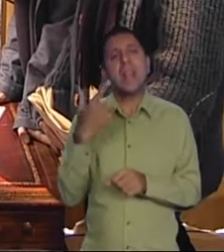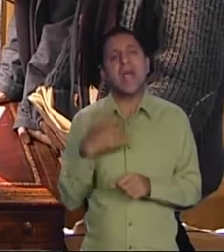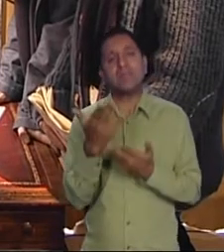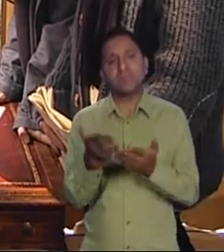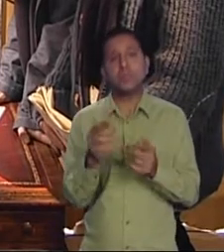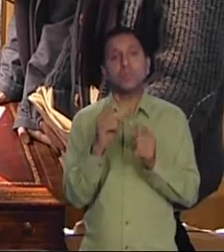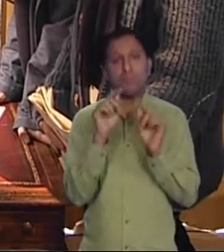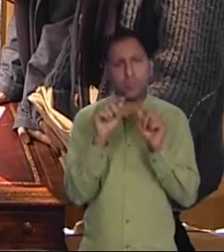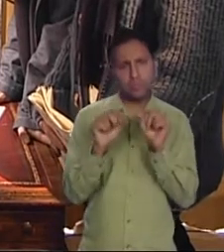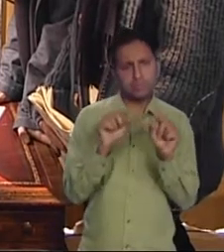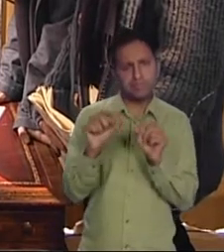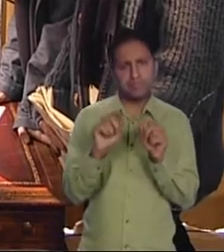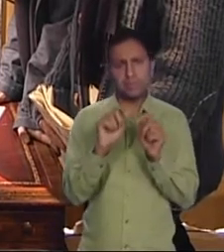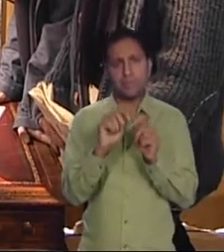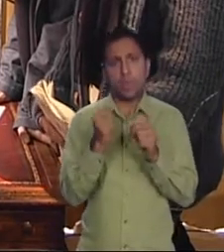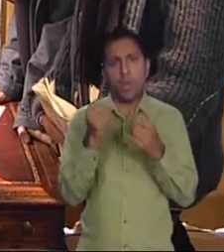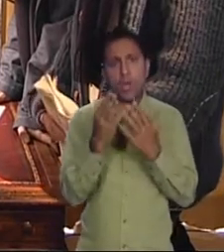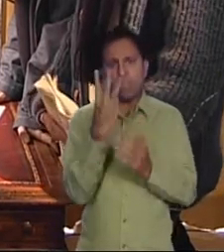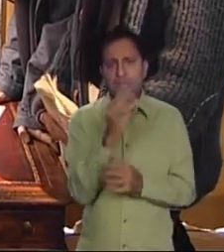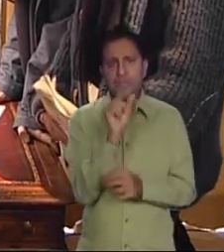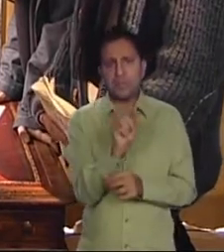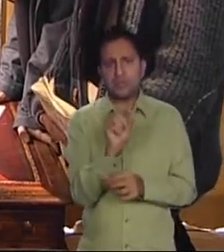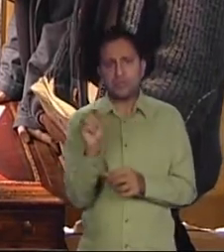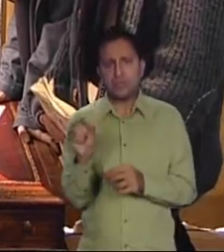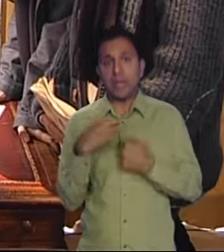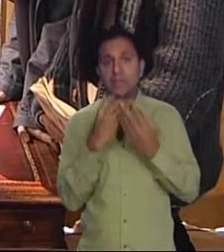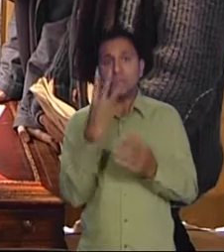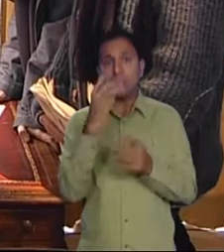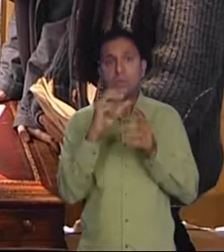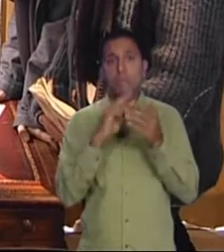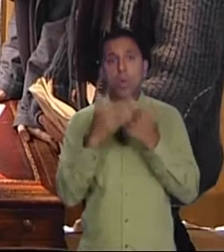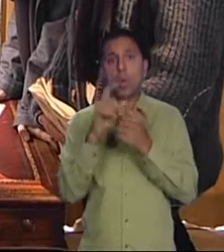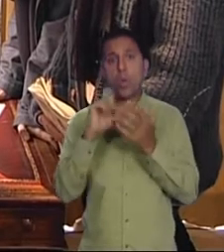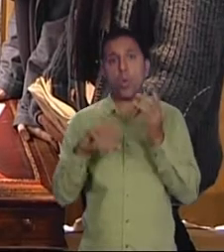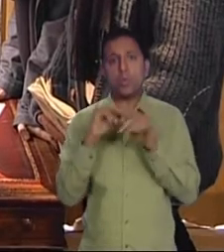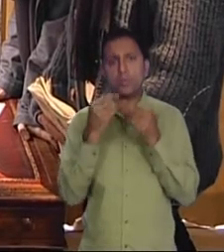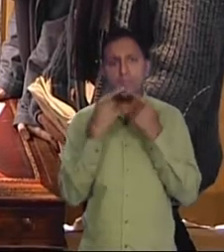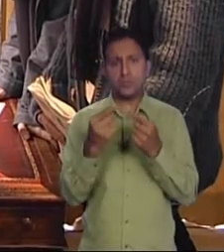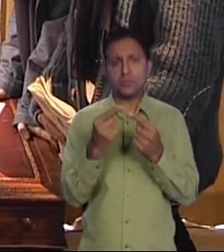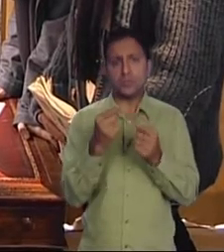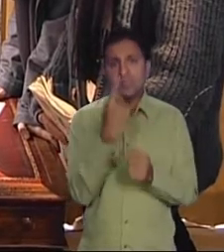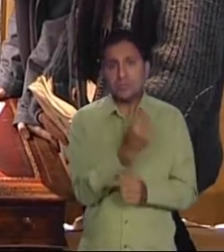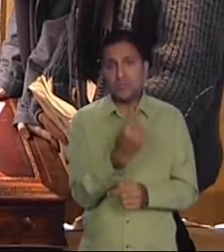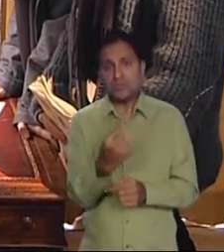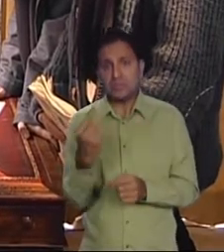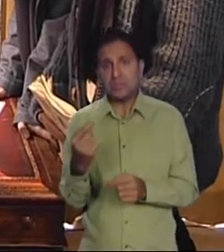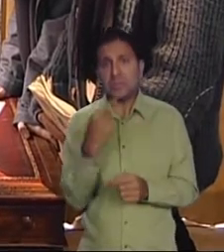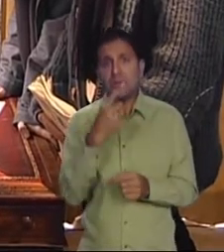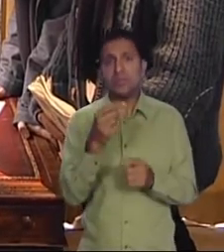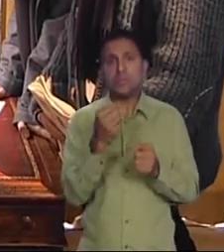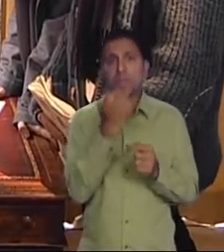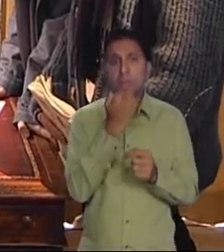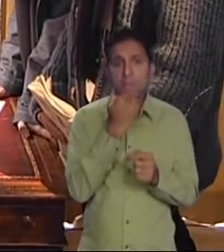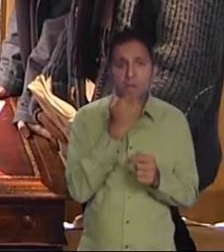coded messages. Each time you crack one of those coded messages, it'll tell you the number for each of these rotors. Reset those rotors to those 3